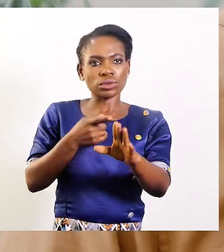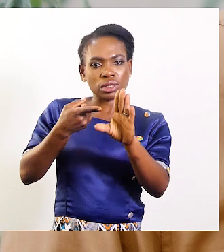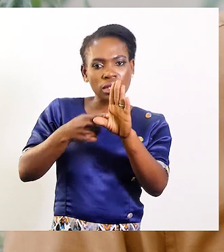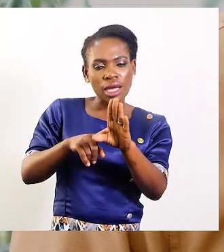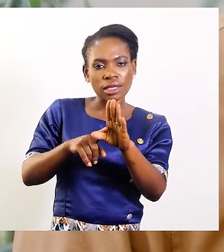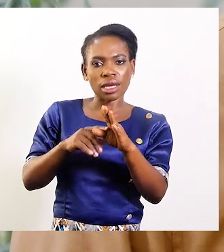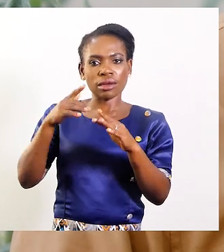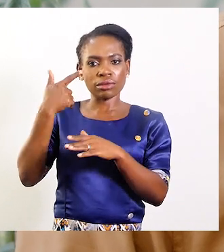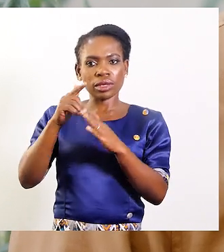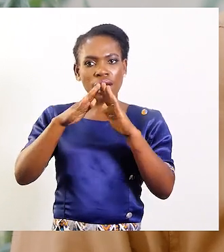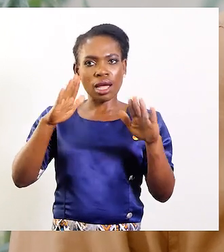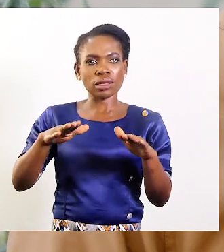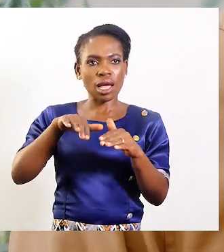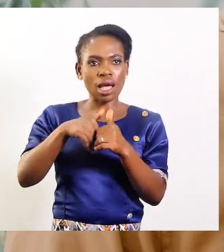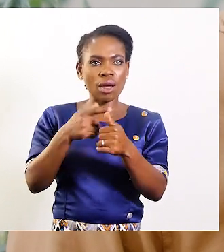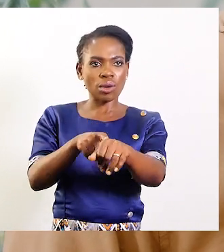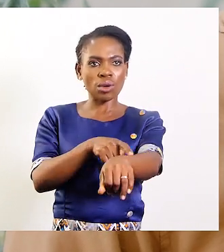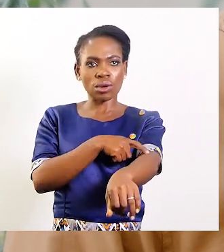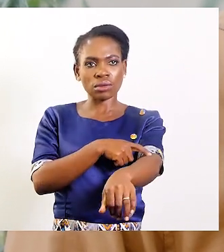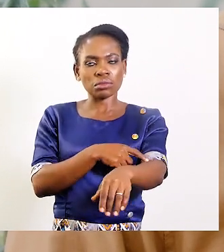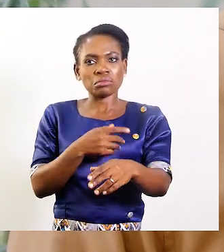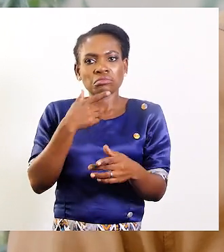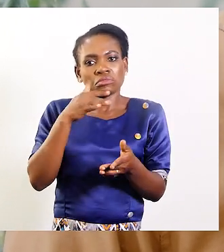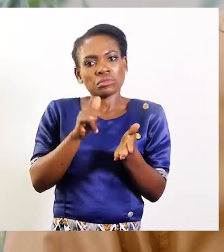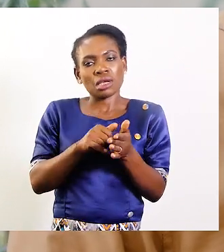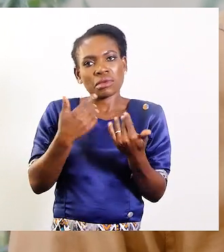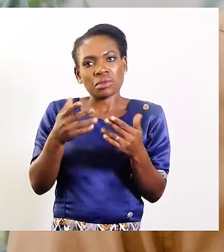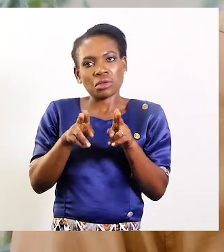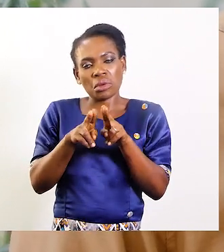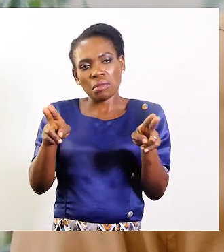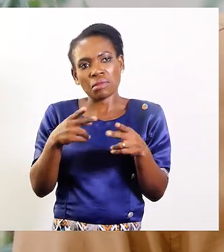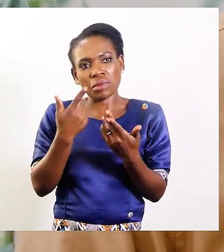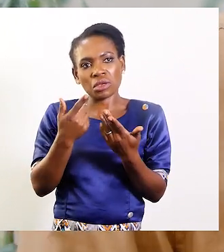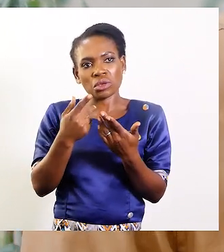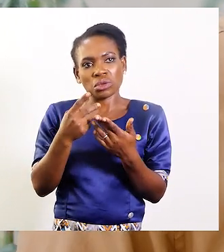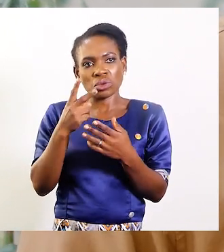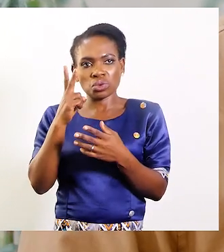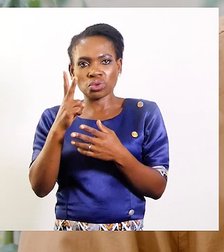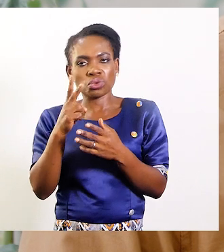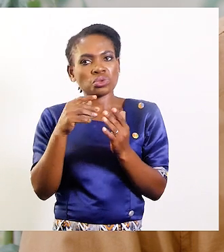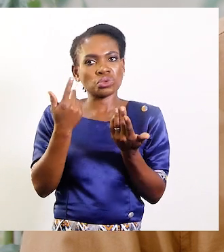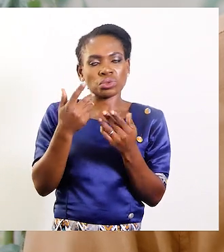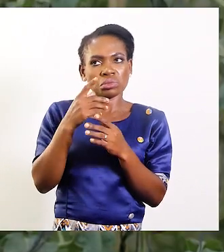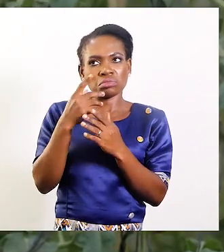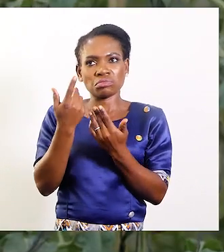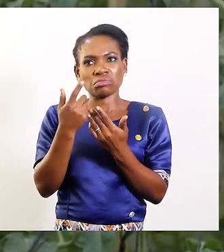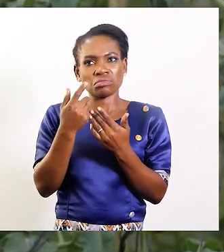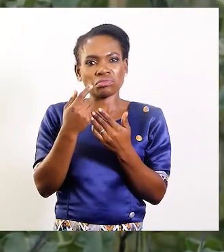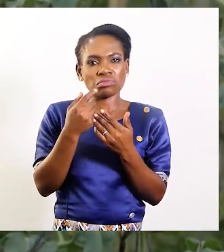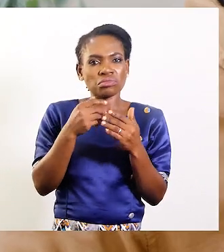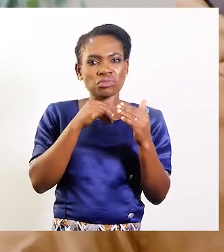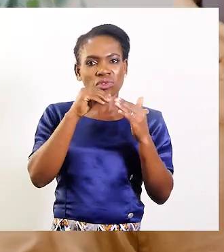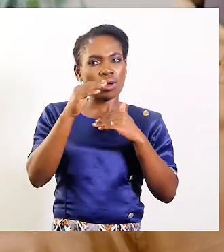greenhouse? On the normal, it would take you like between 2 or 3 weeks to put up one greenhouse. Okay. But we don't